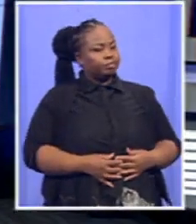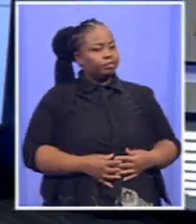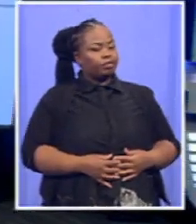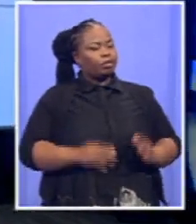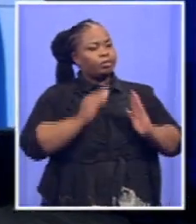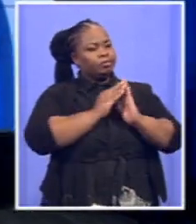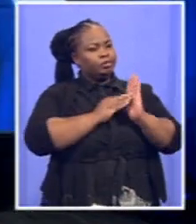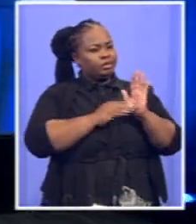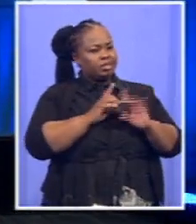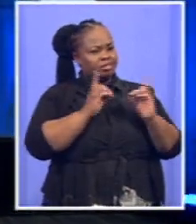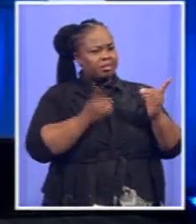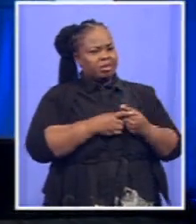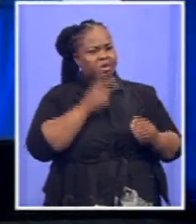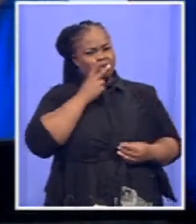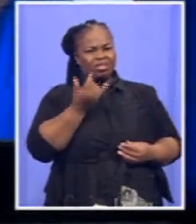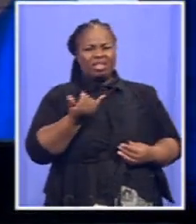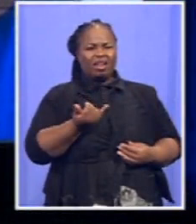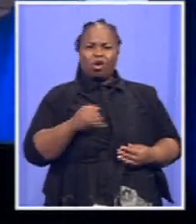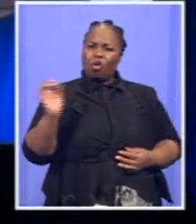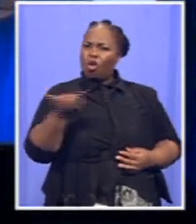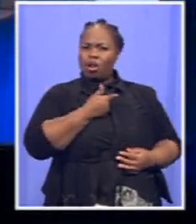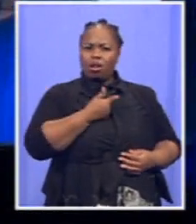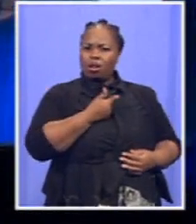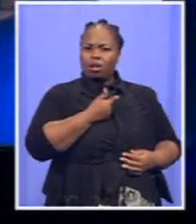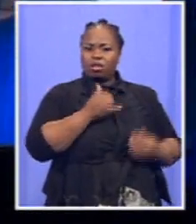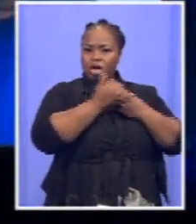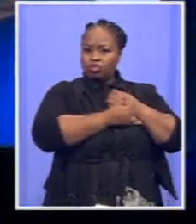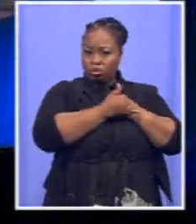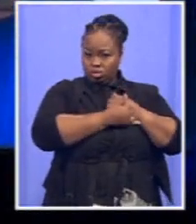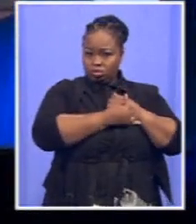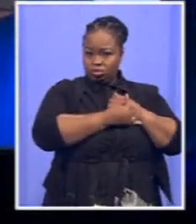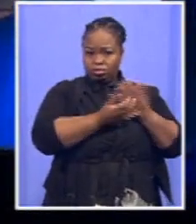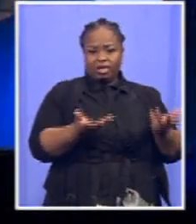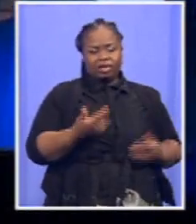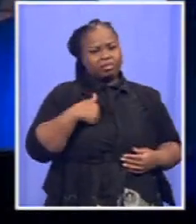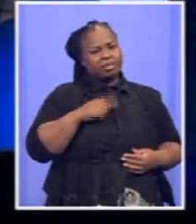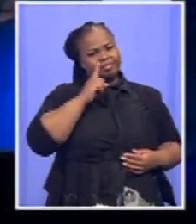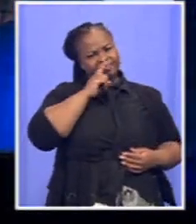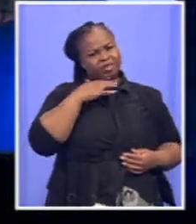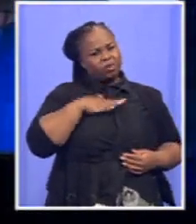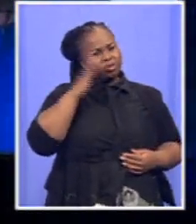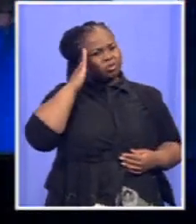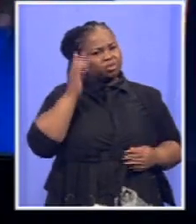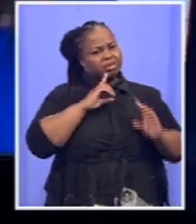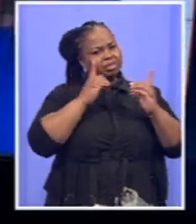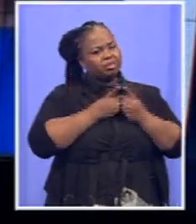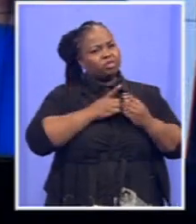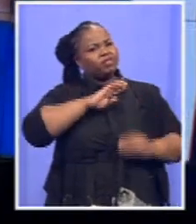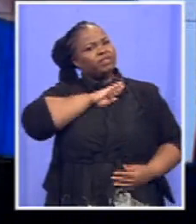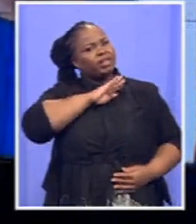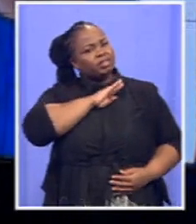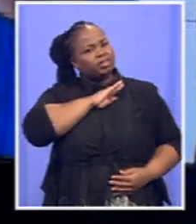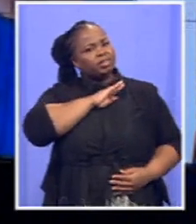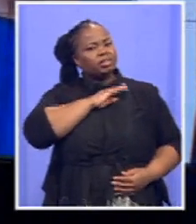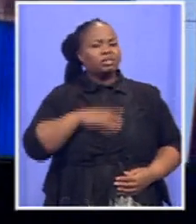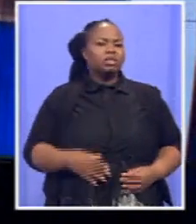those departments, it looks like it's all of the departments in the country. But what I'm curious about is the Department of Defense,